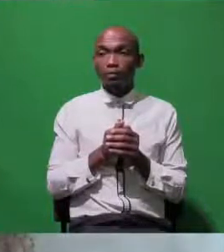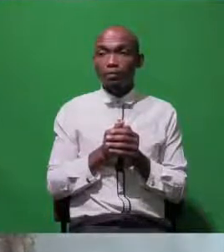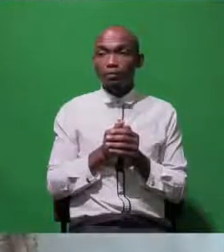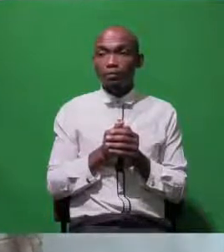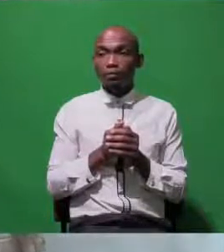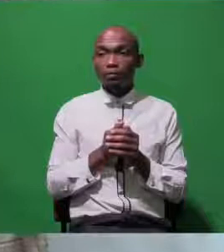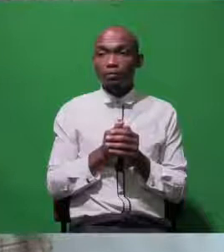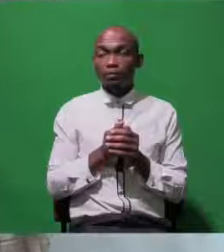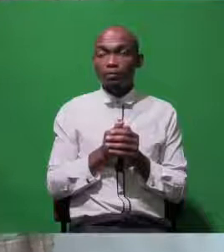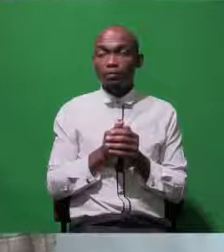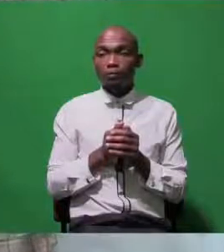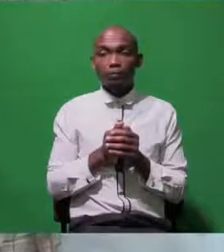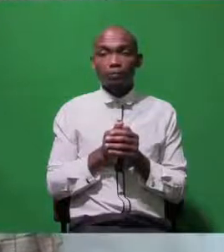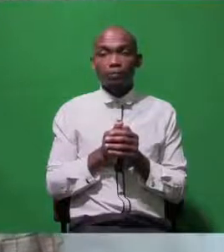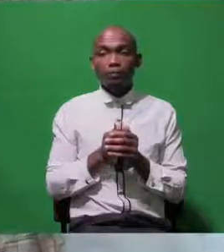foreign language.